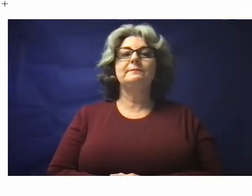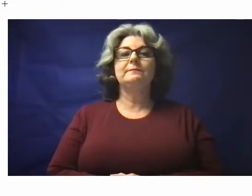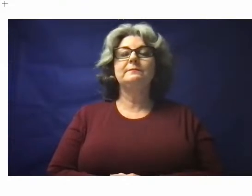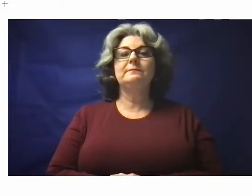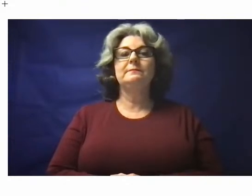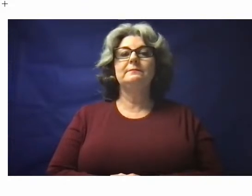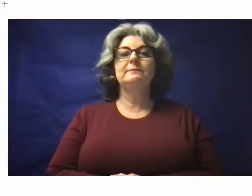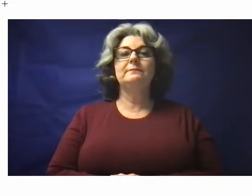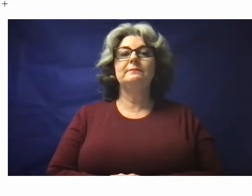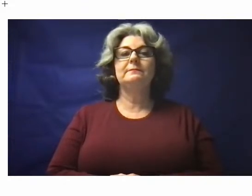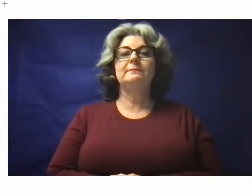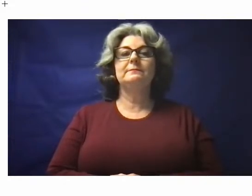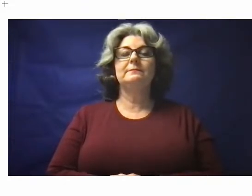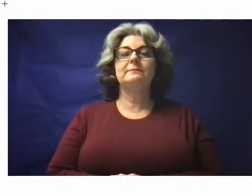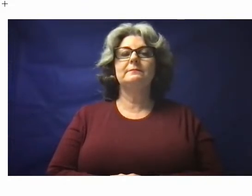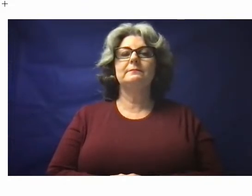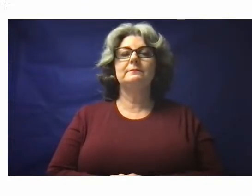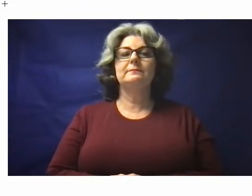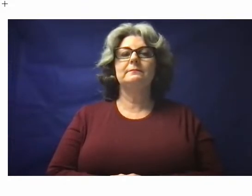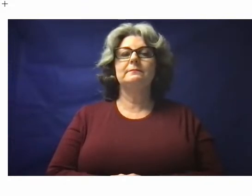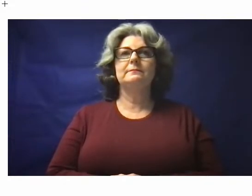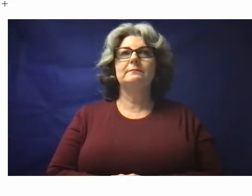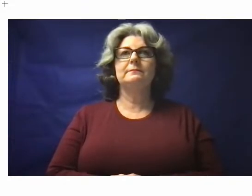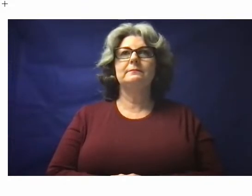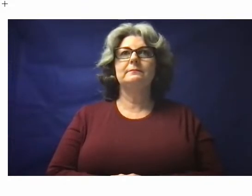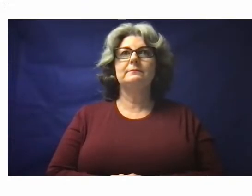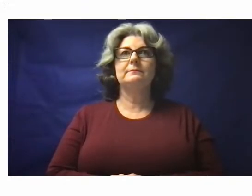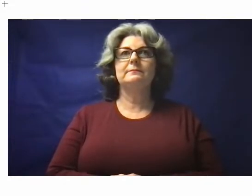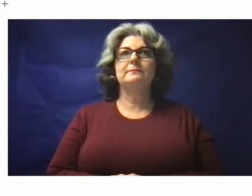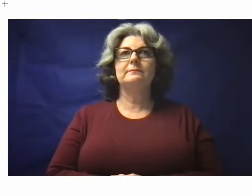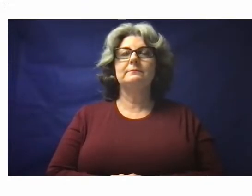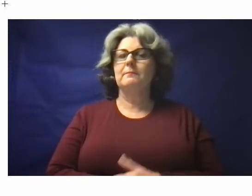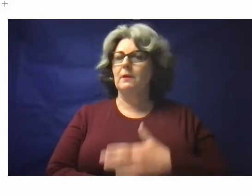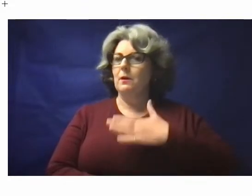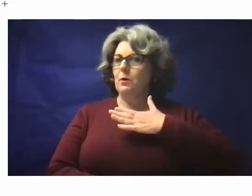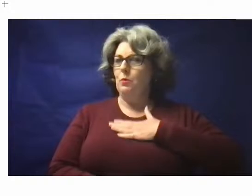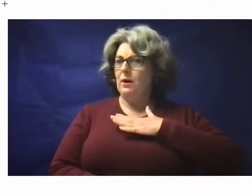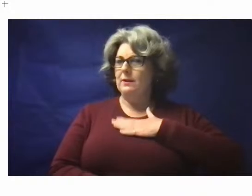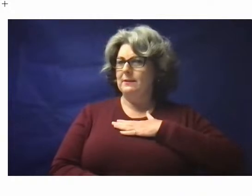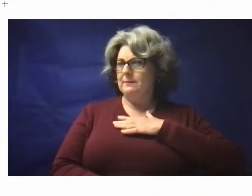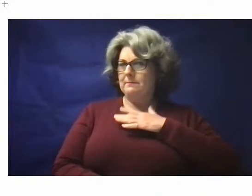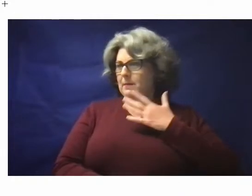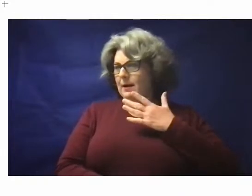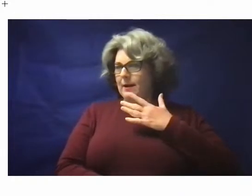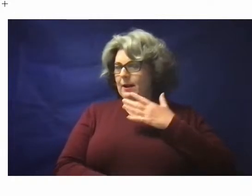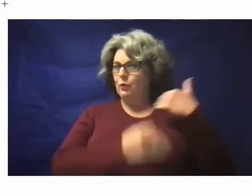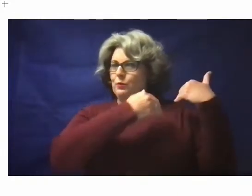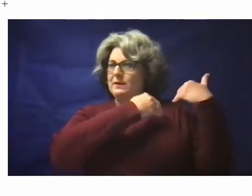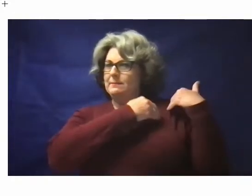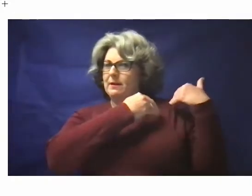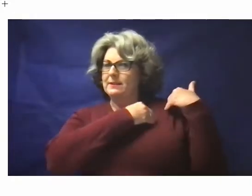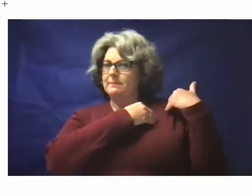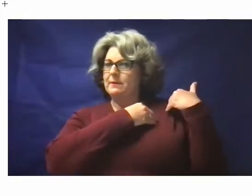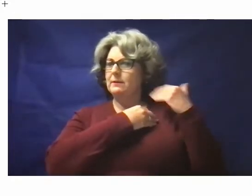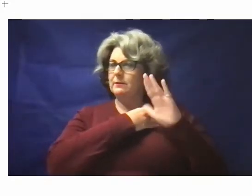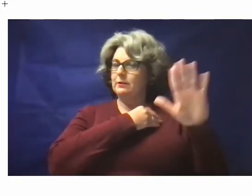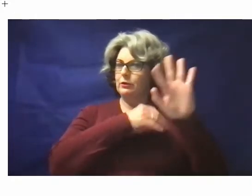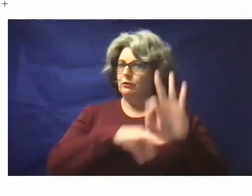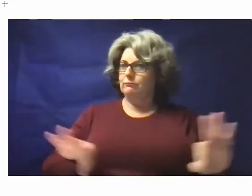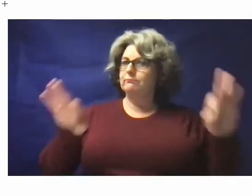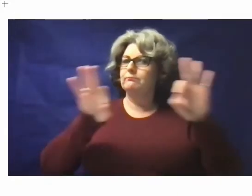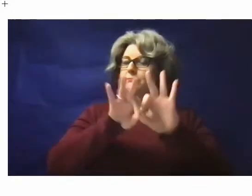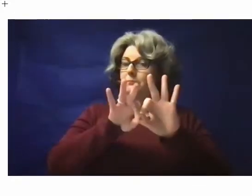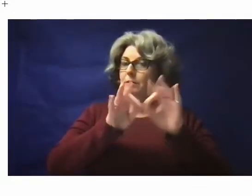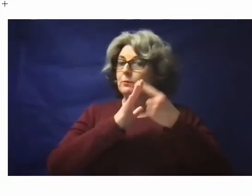So you may wonder, what is your role in all of this accommodation process? Your role is crucial, and you should start